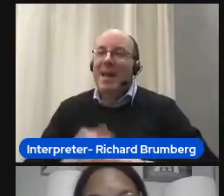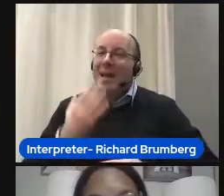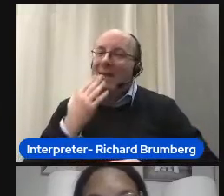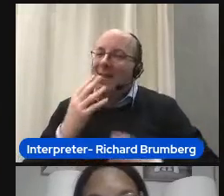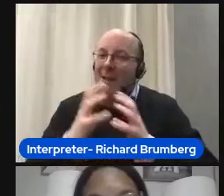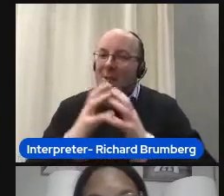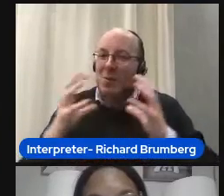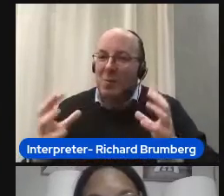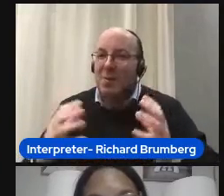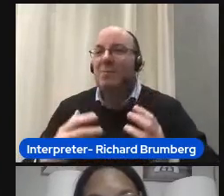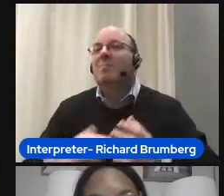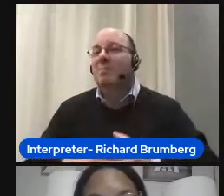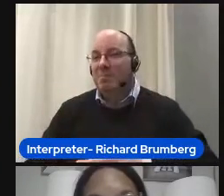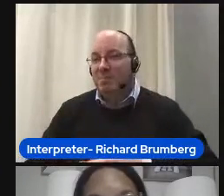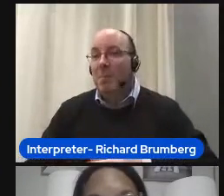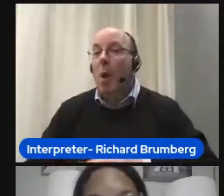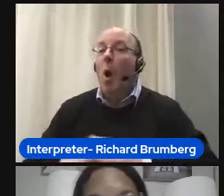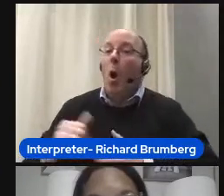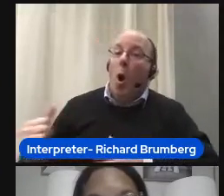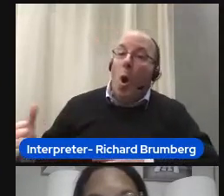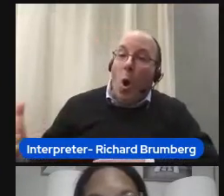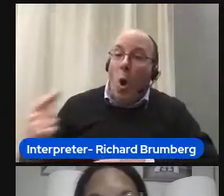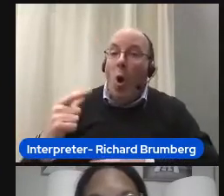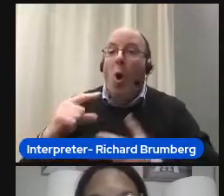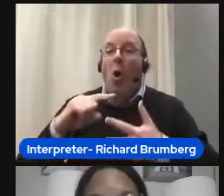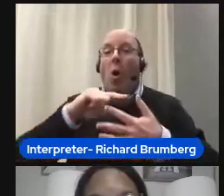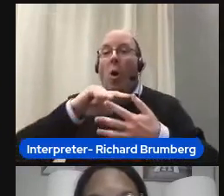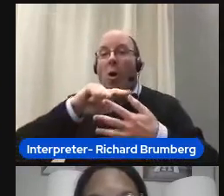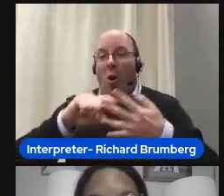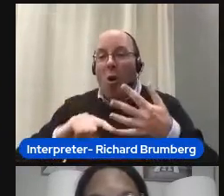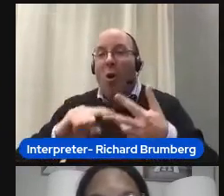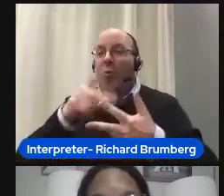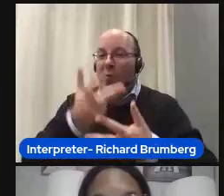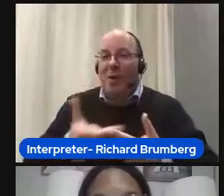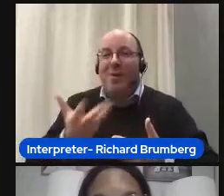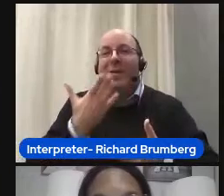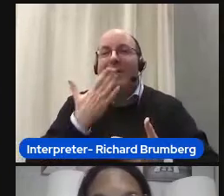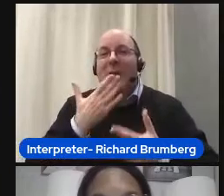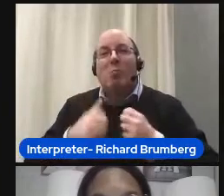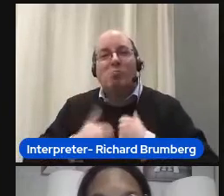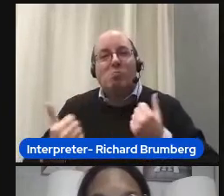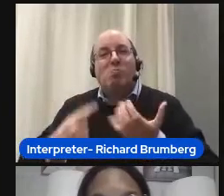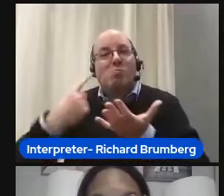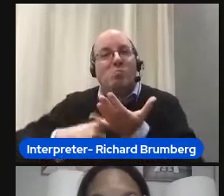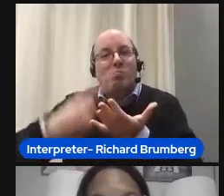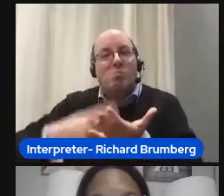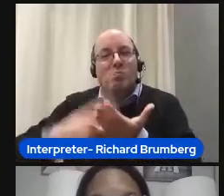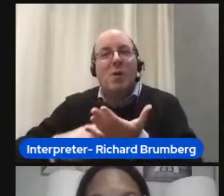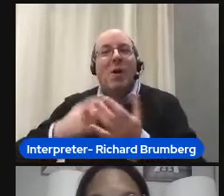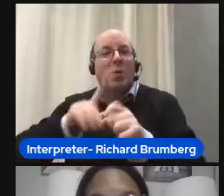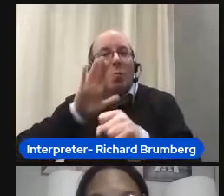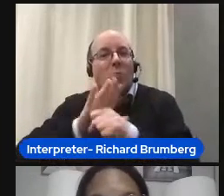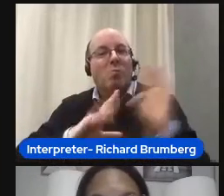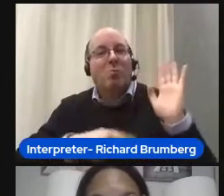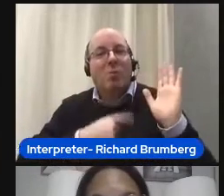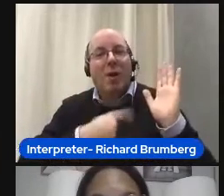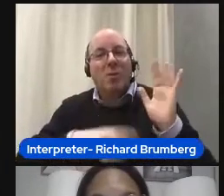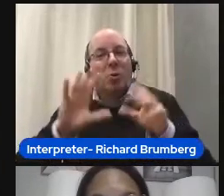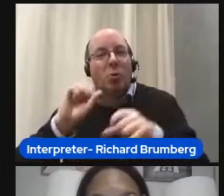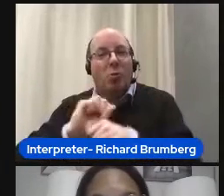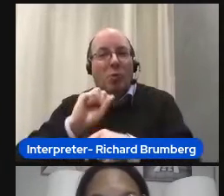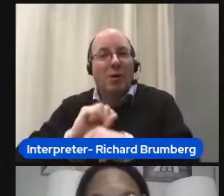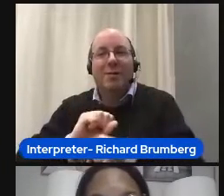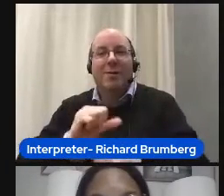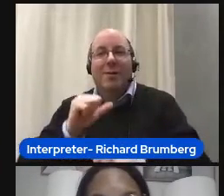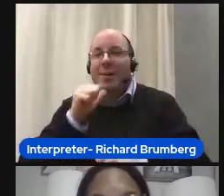to appreciate all of you, Jada, McKenzie, Billy, for your candor this evening, for your commitment to the work that you're doing. It's